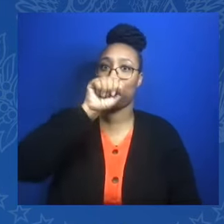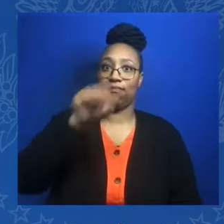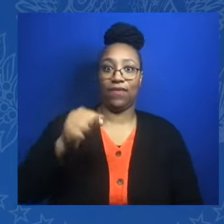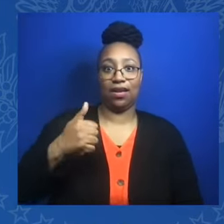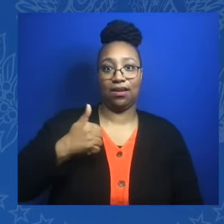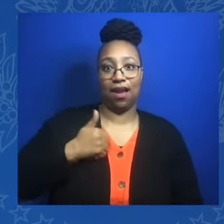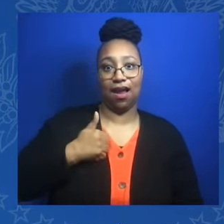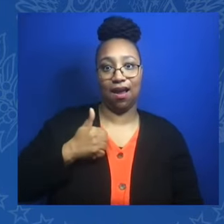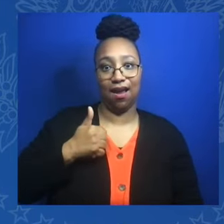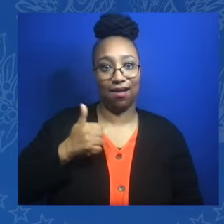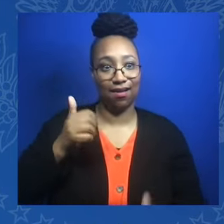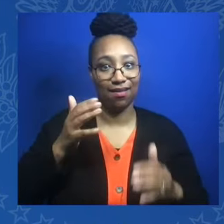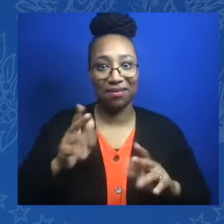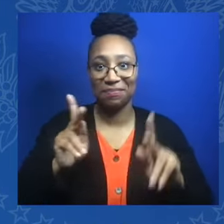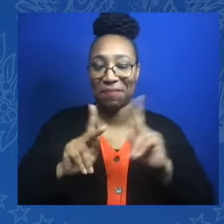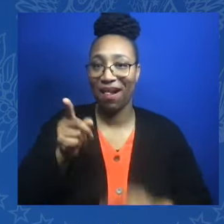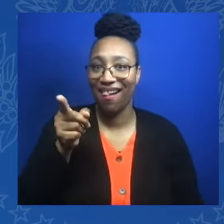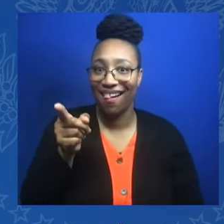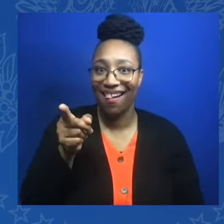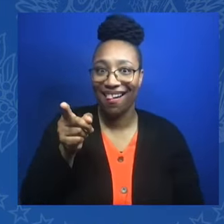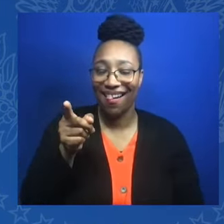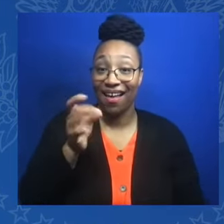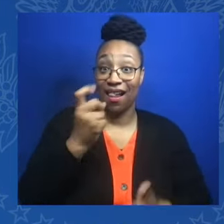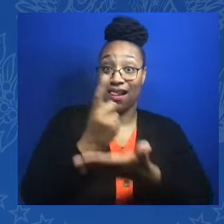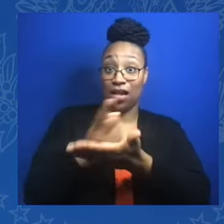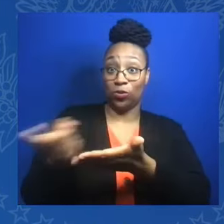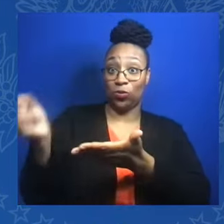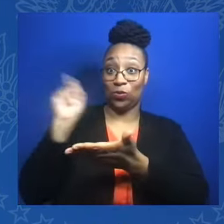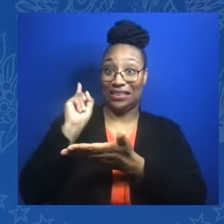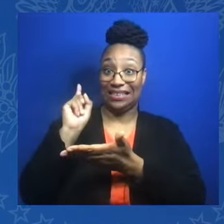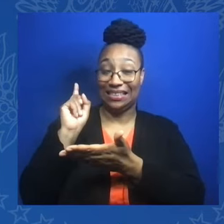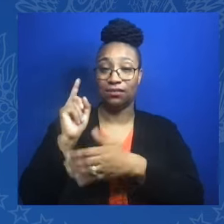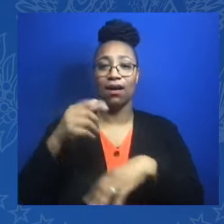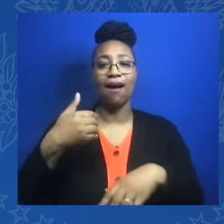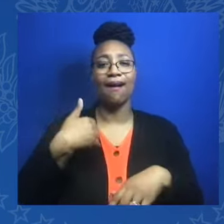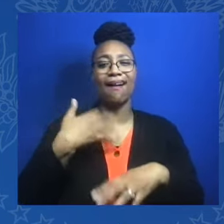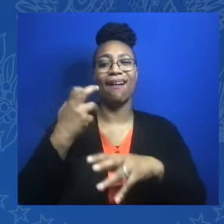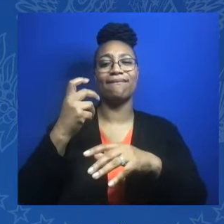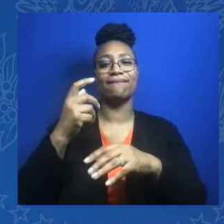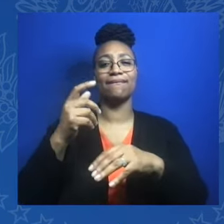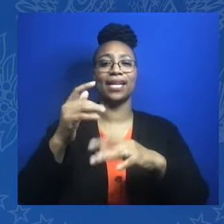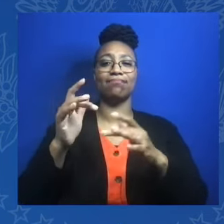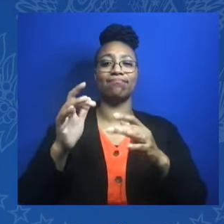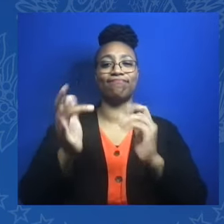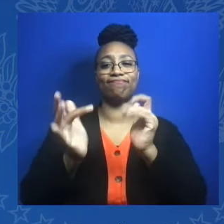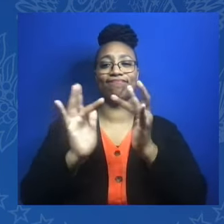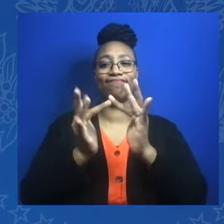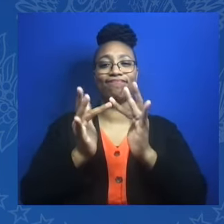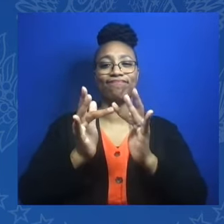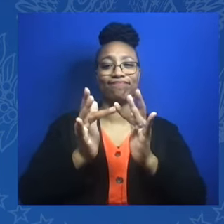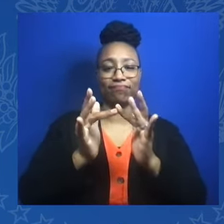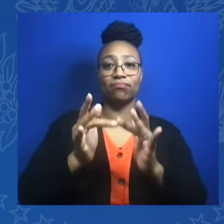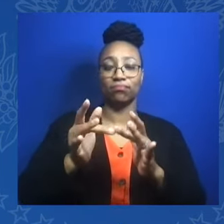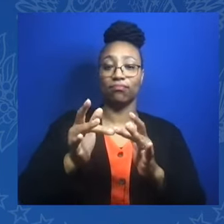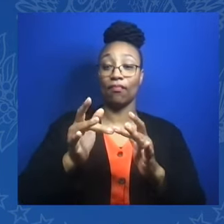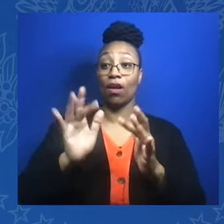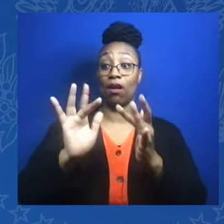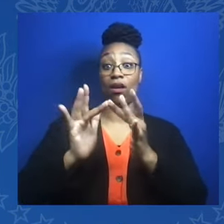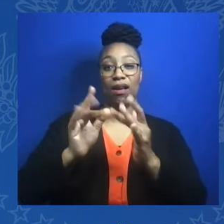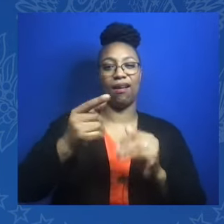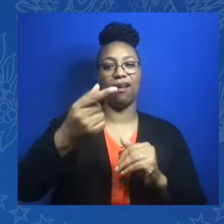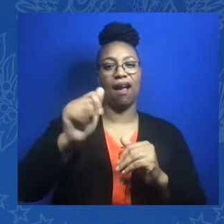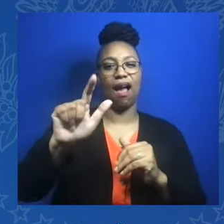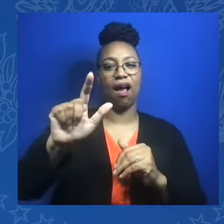showing American opinions on different countries in the world. This is a fact. Canada ranked at the very top,